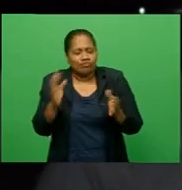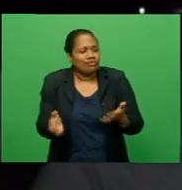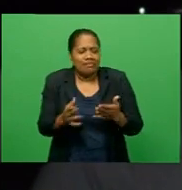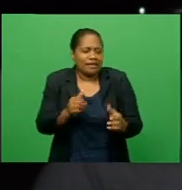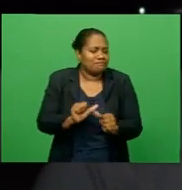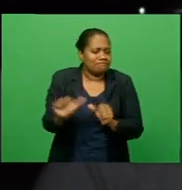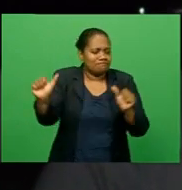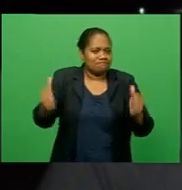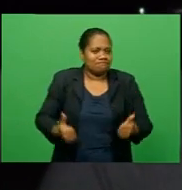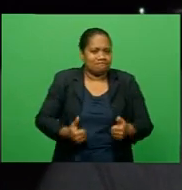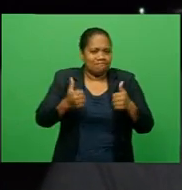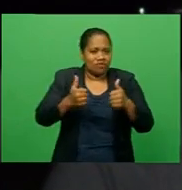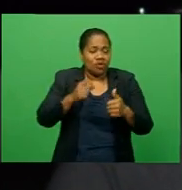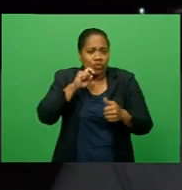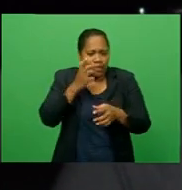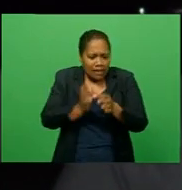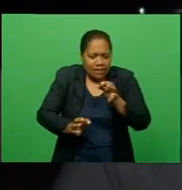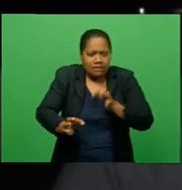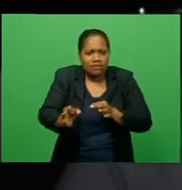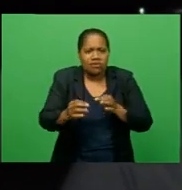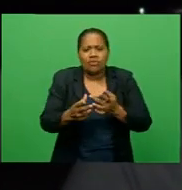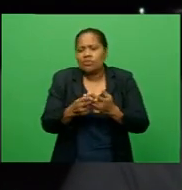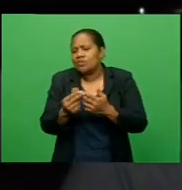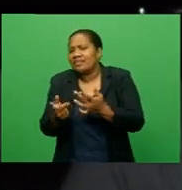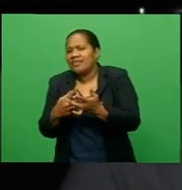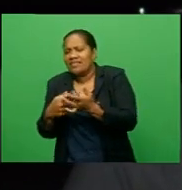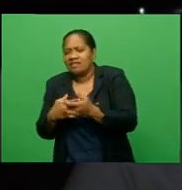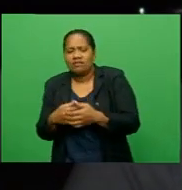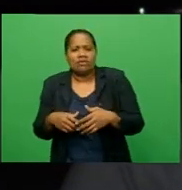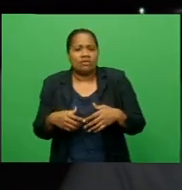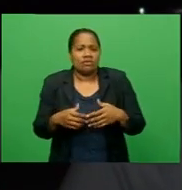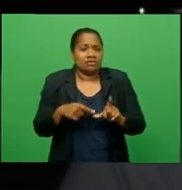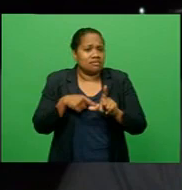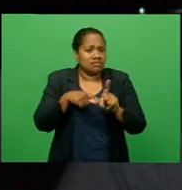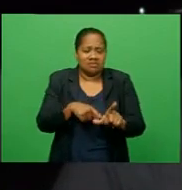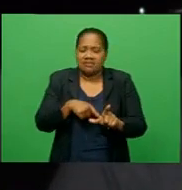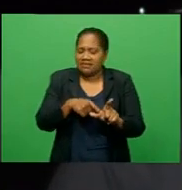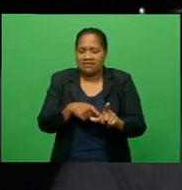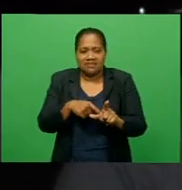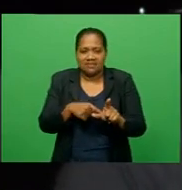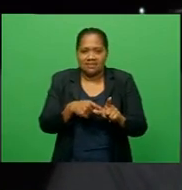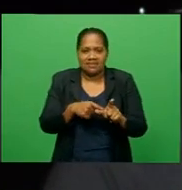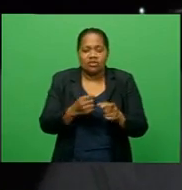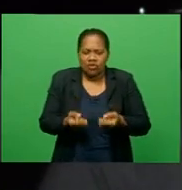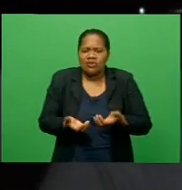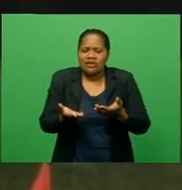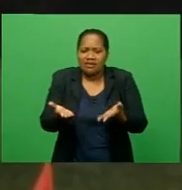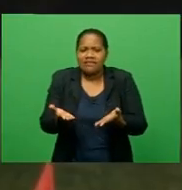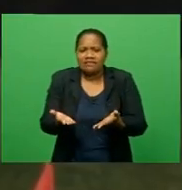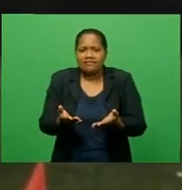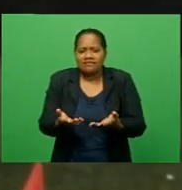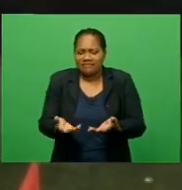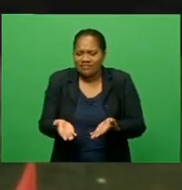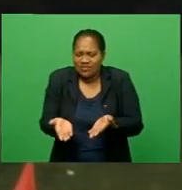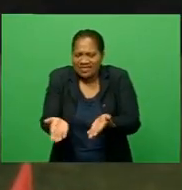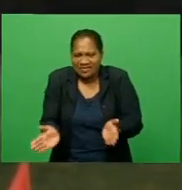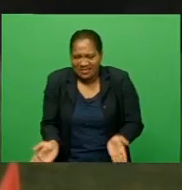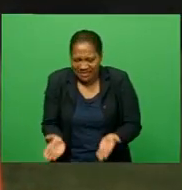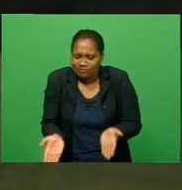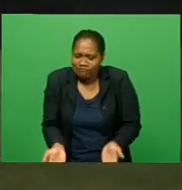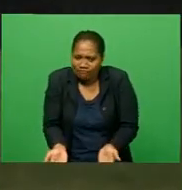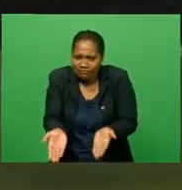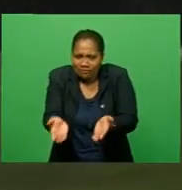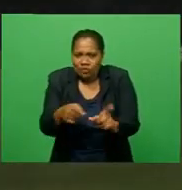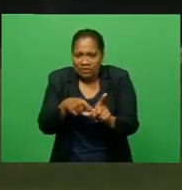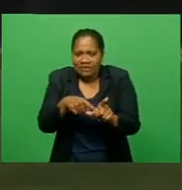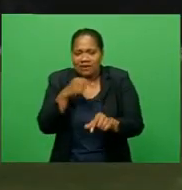Gasevakatini with Neshwa will be a striker. He's a very young, and so we start with that. We give a chance to the young boys this time. Nandi takes on Lautoka